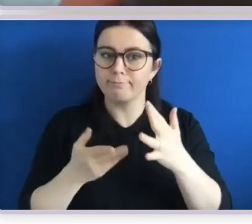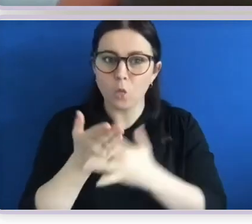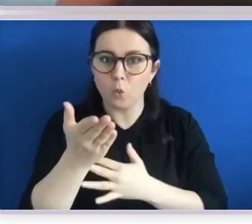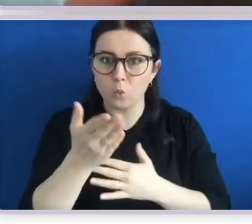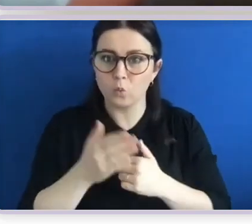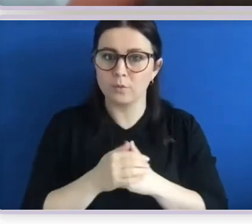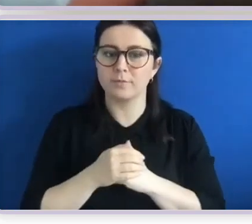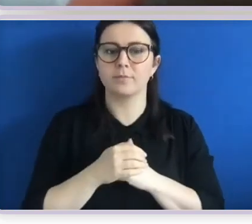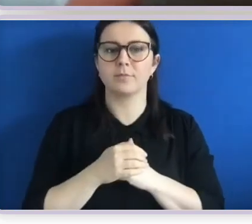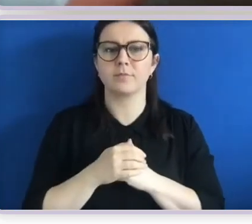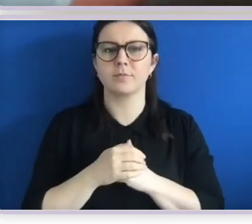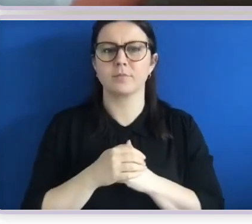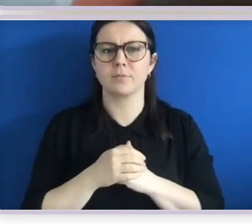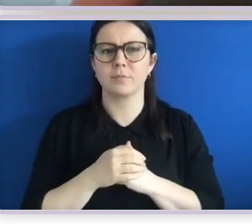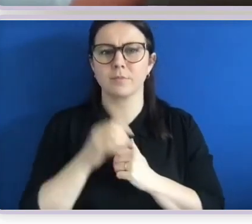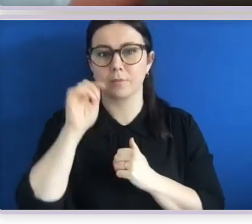So